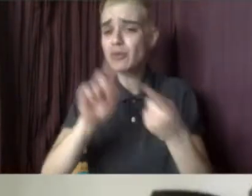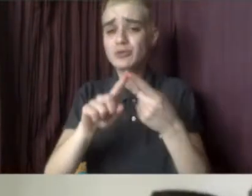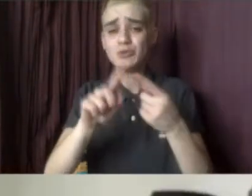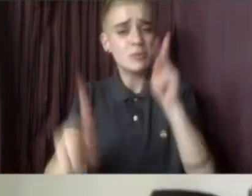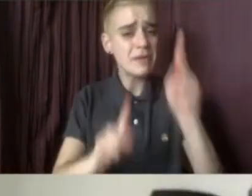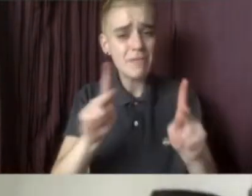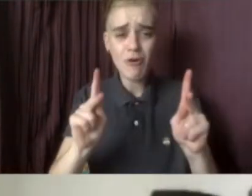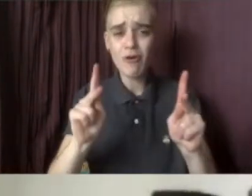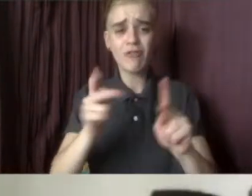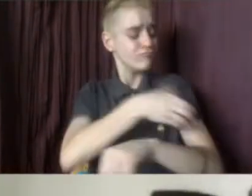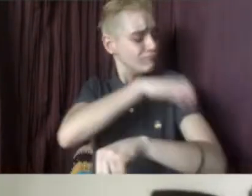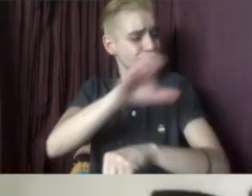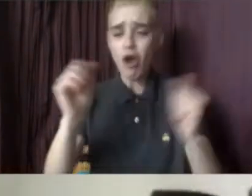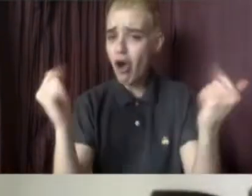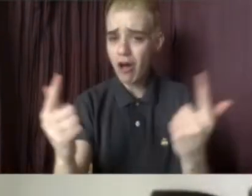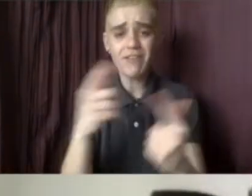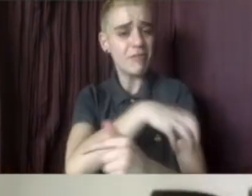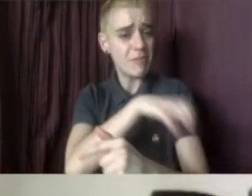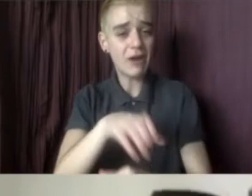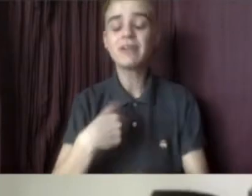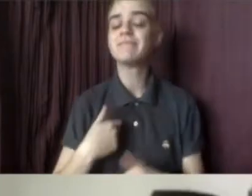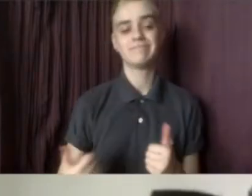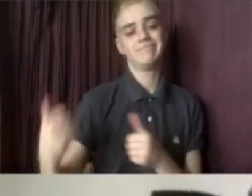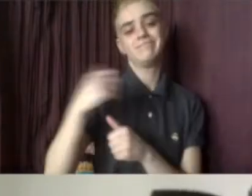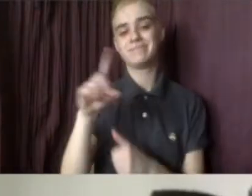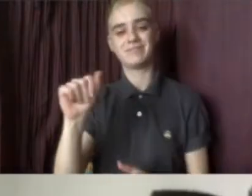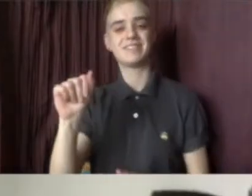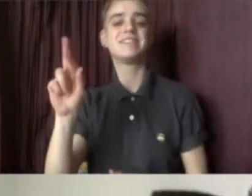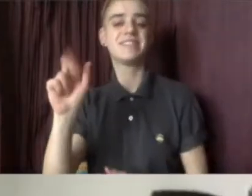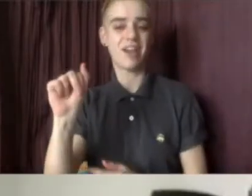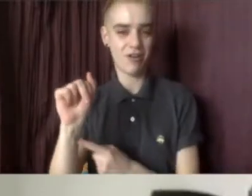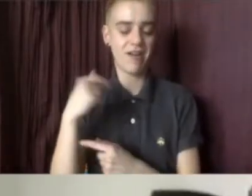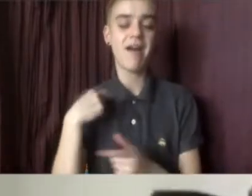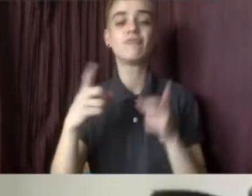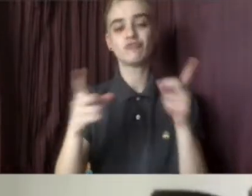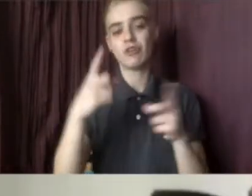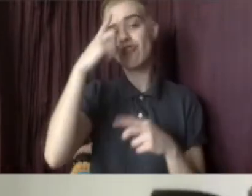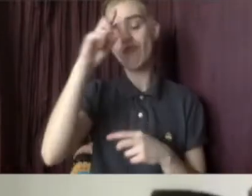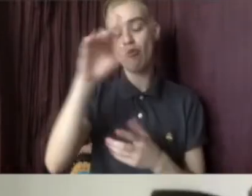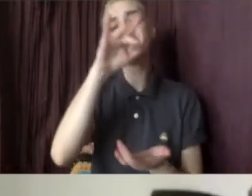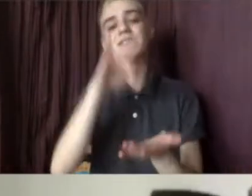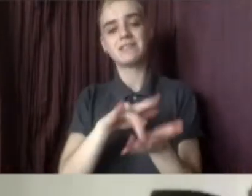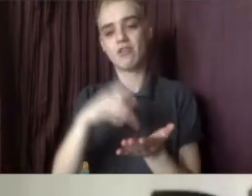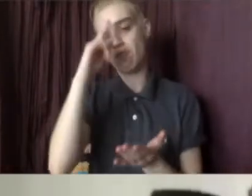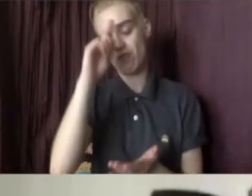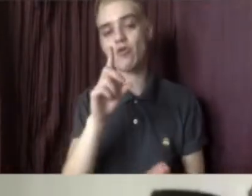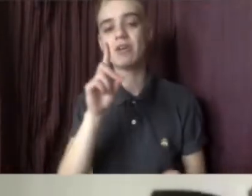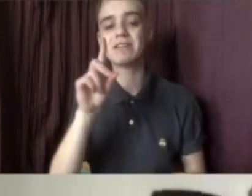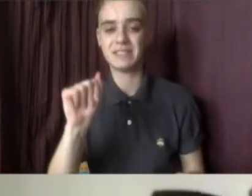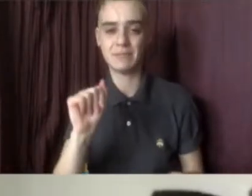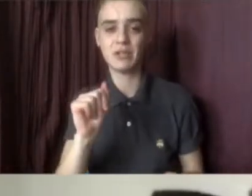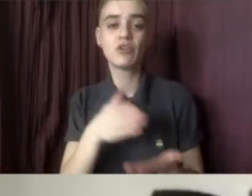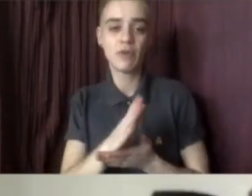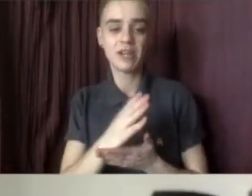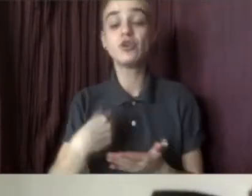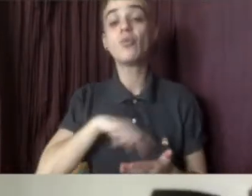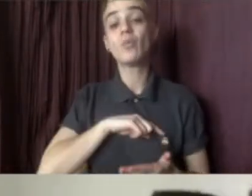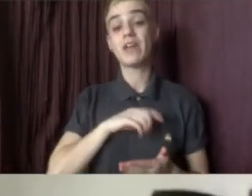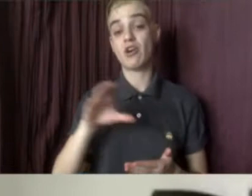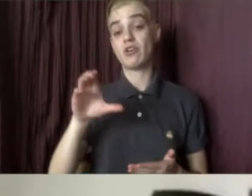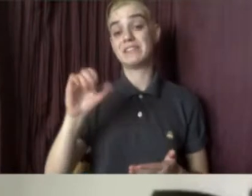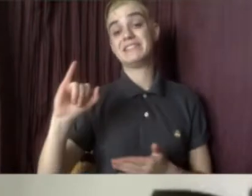with disabilities go for services, these kinds of services. How do I vote? How do I get to register to vote? We provide those, as well